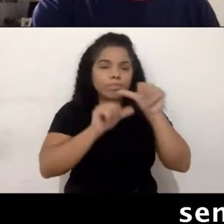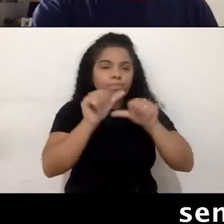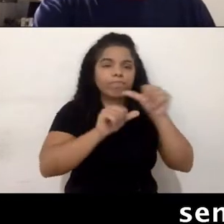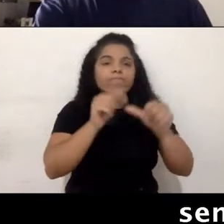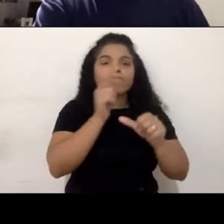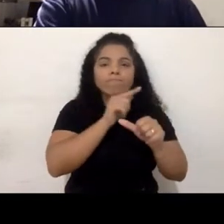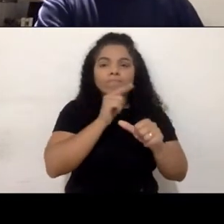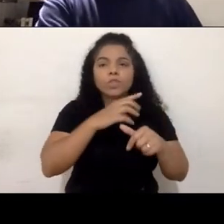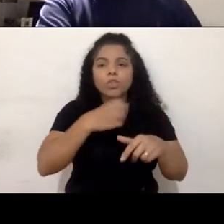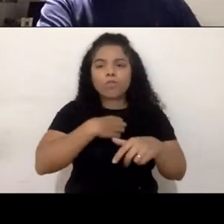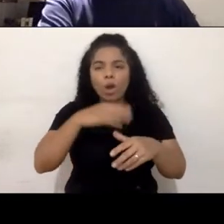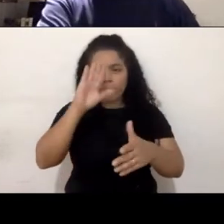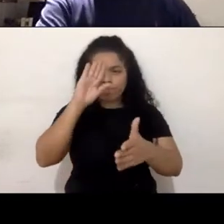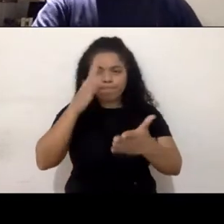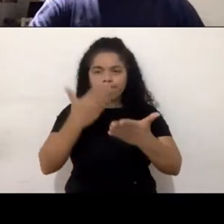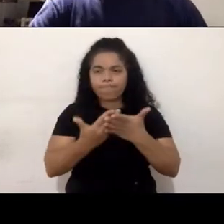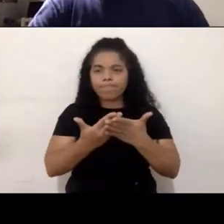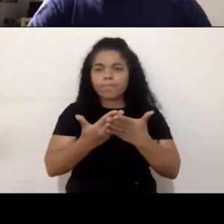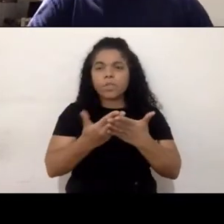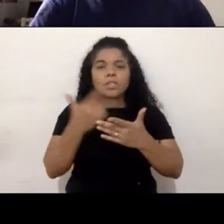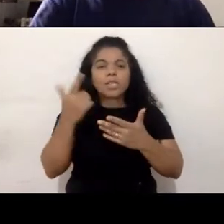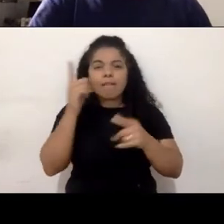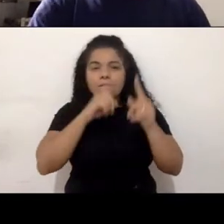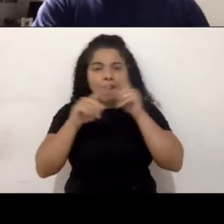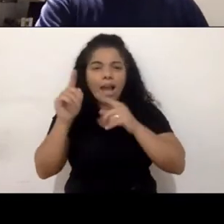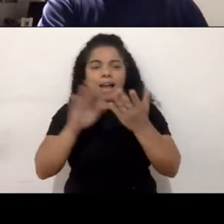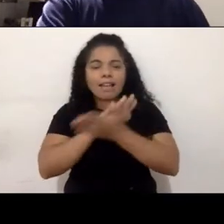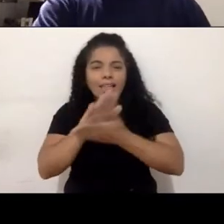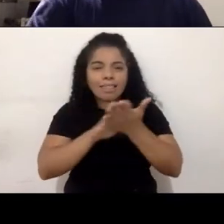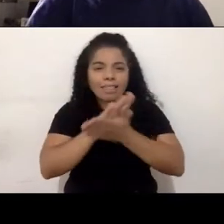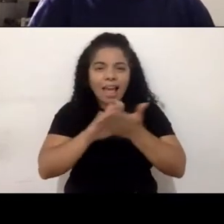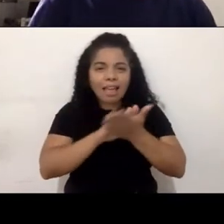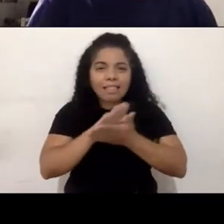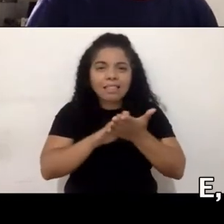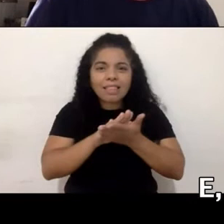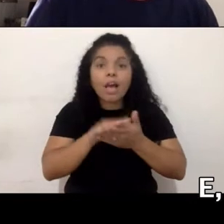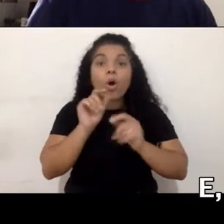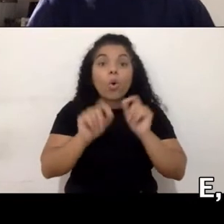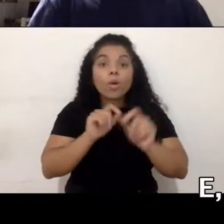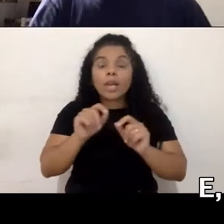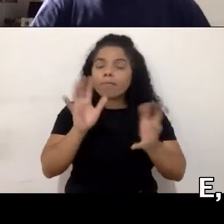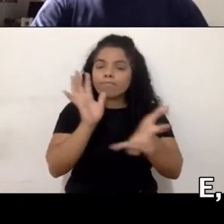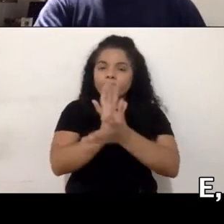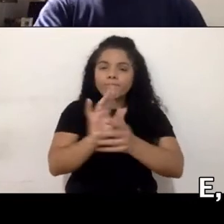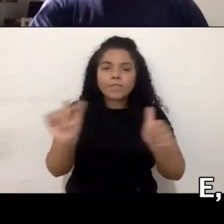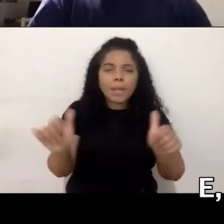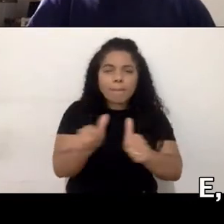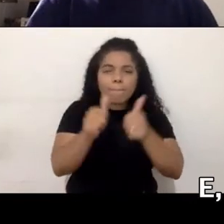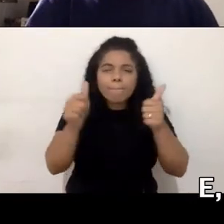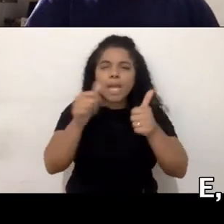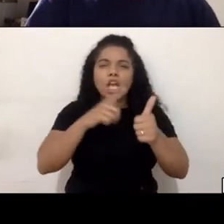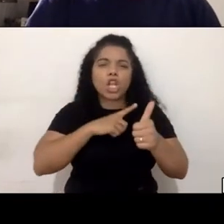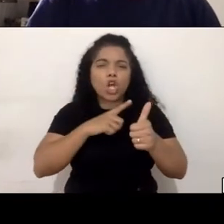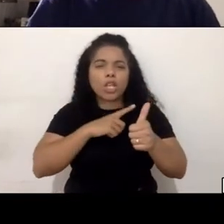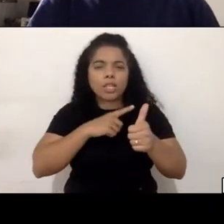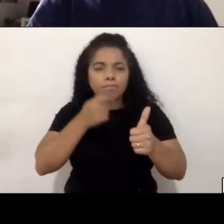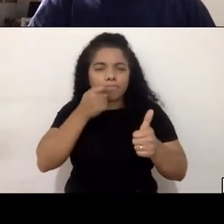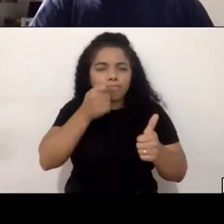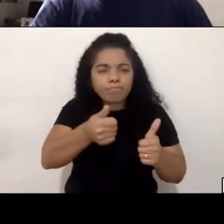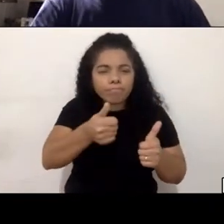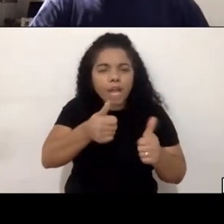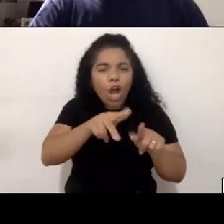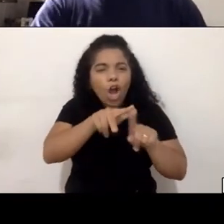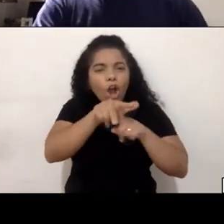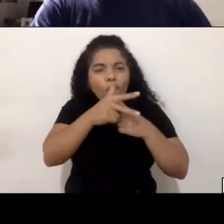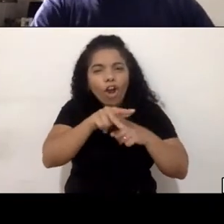kinds of things, and the faster you can make improvements, the faster you can make corrections, and the more often you can do these things, so that you can improve